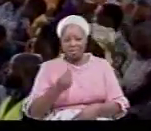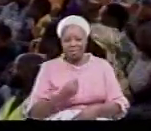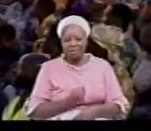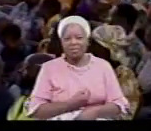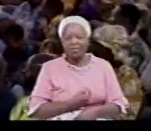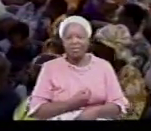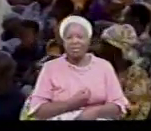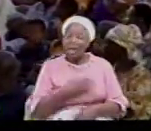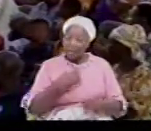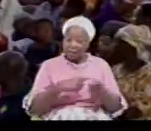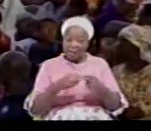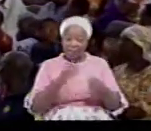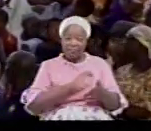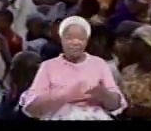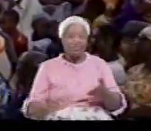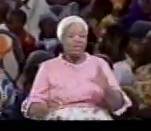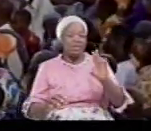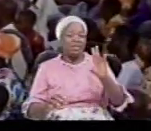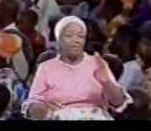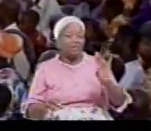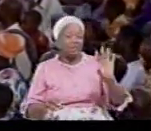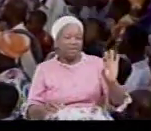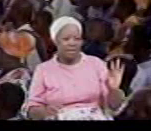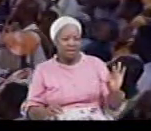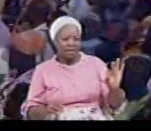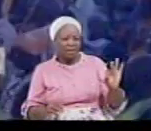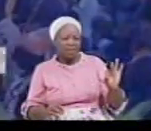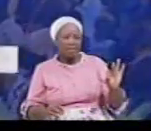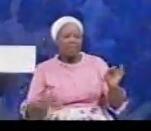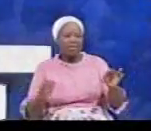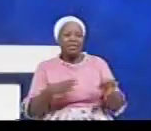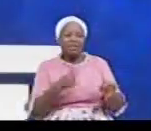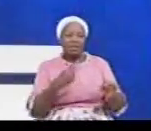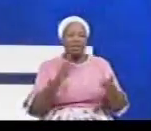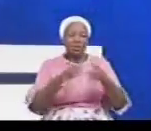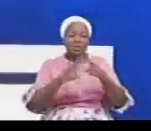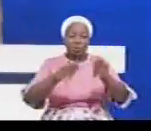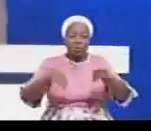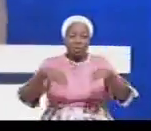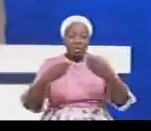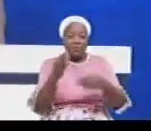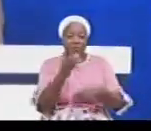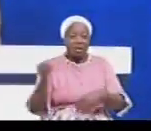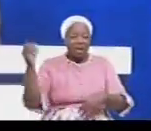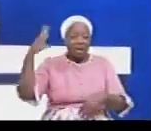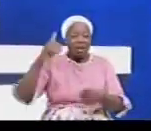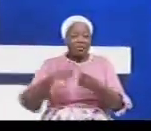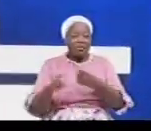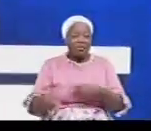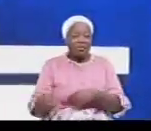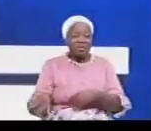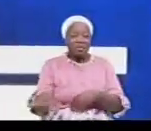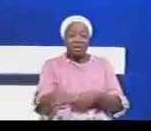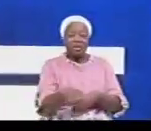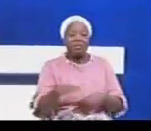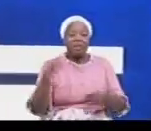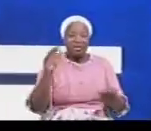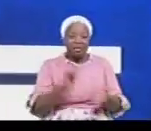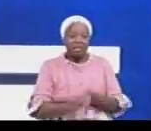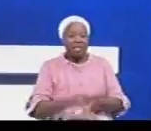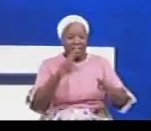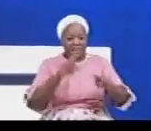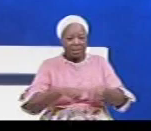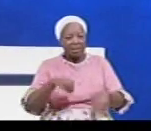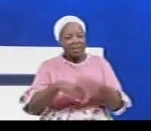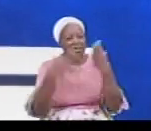And then in verse 79, it says, to give light to them that sit in